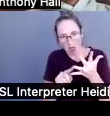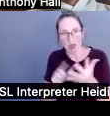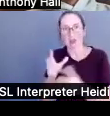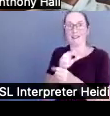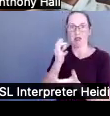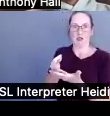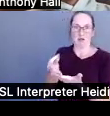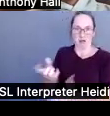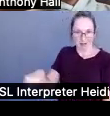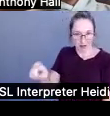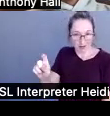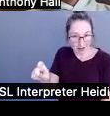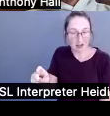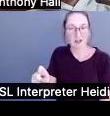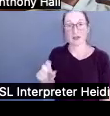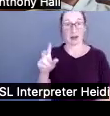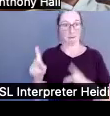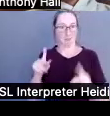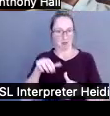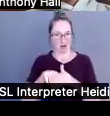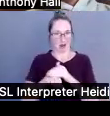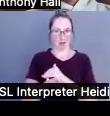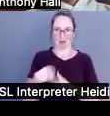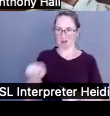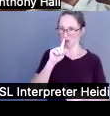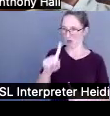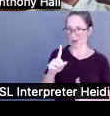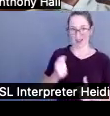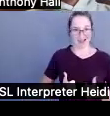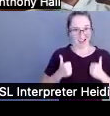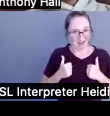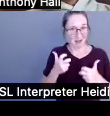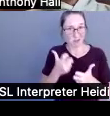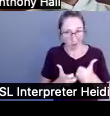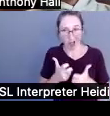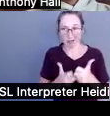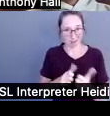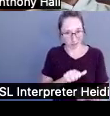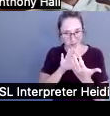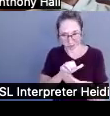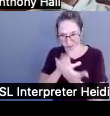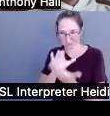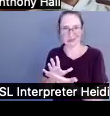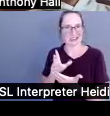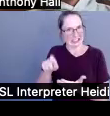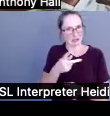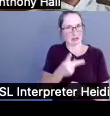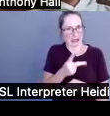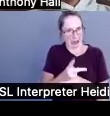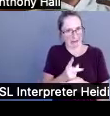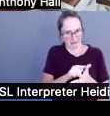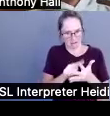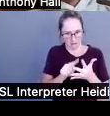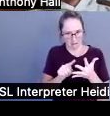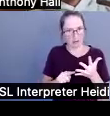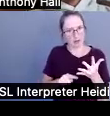that they needed. People came in, they had real life problems and things needed to be taken care of and